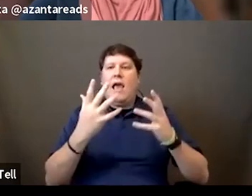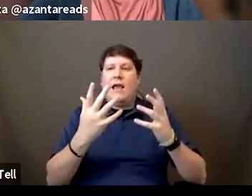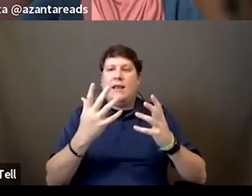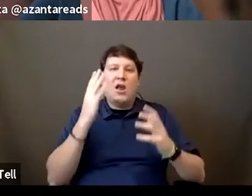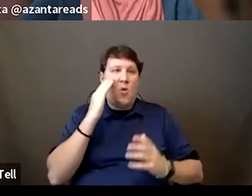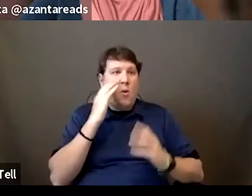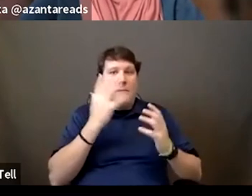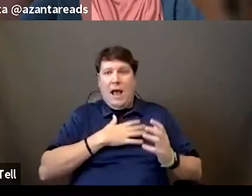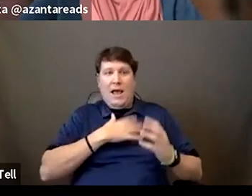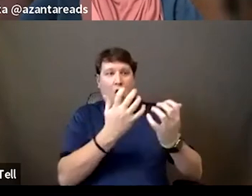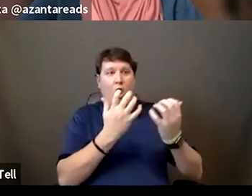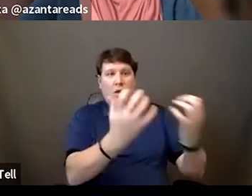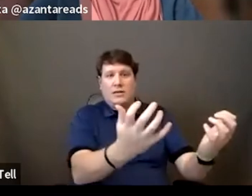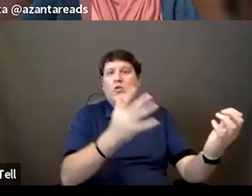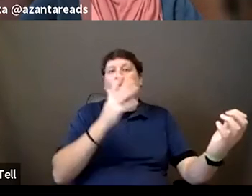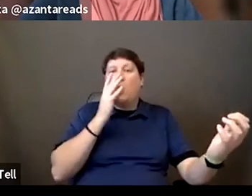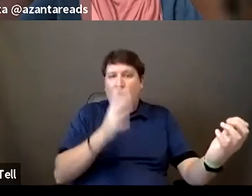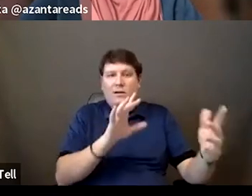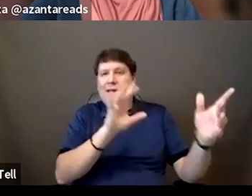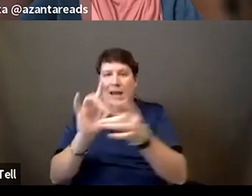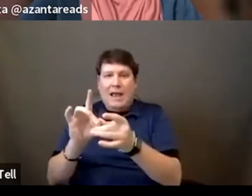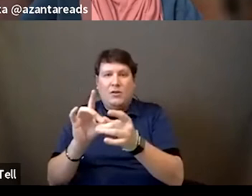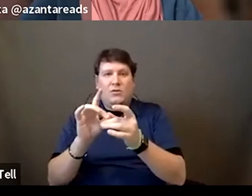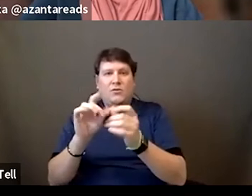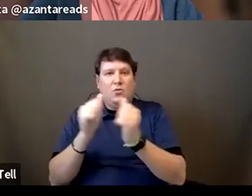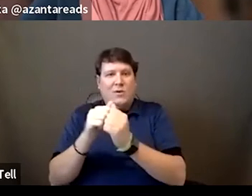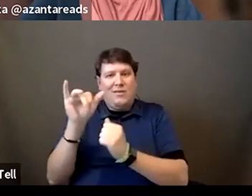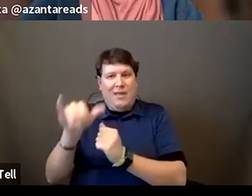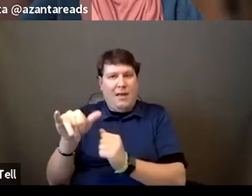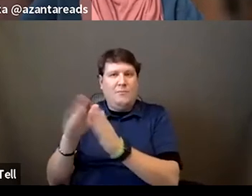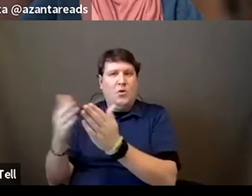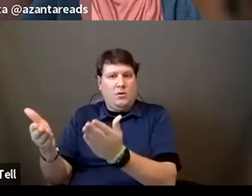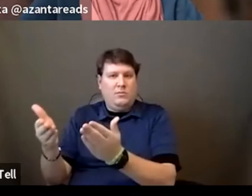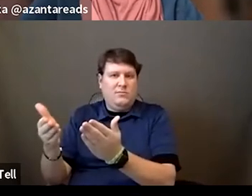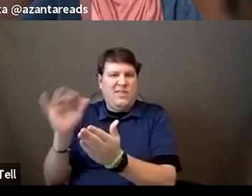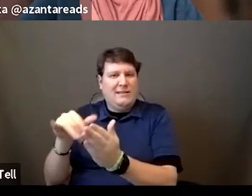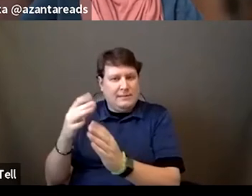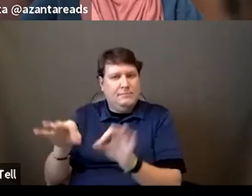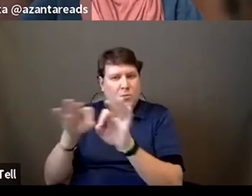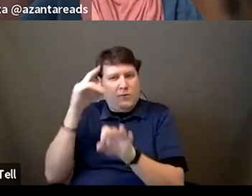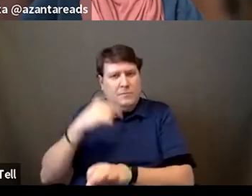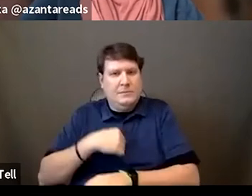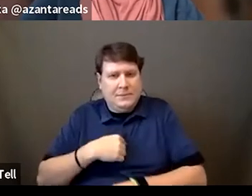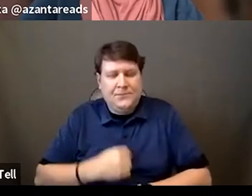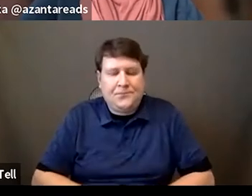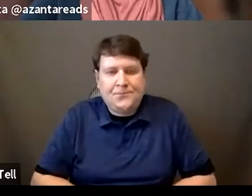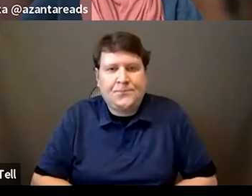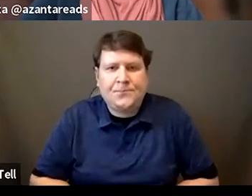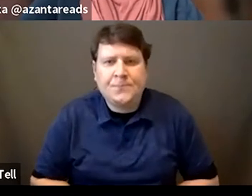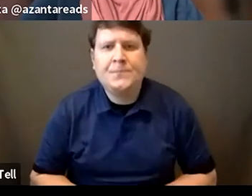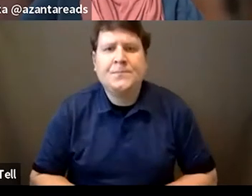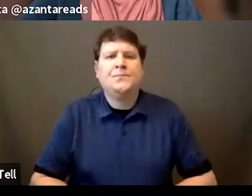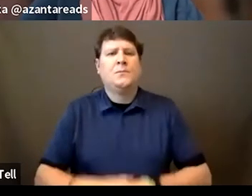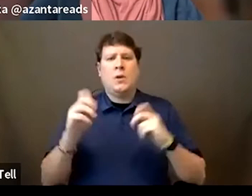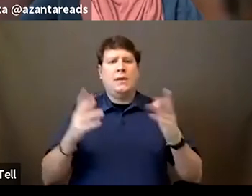way. That's really good. Yeah, I really appreciate that. What about Danielle,